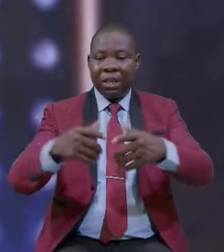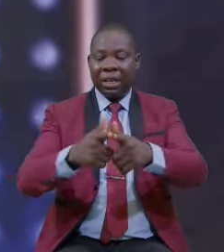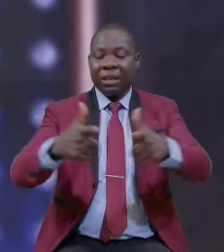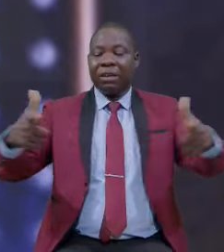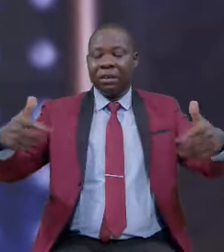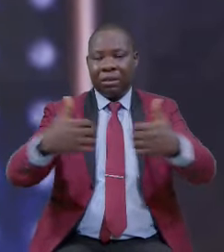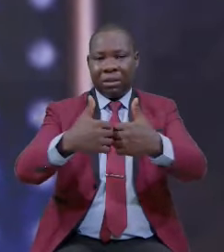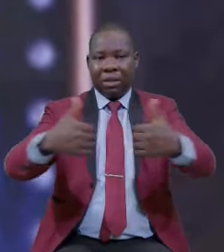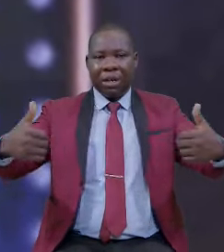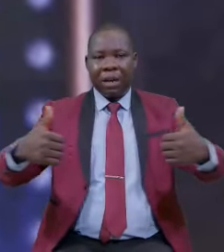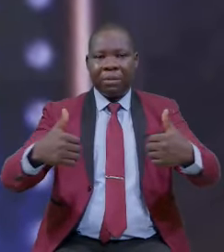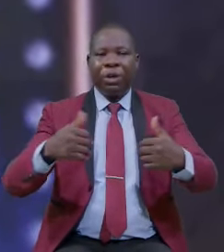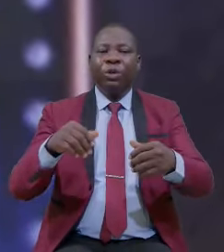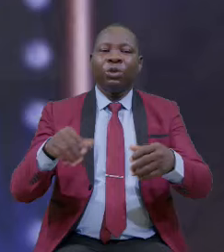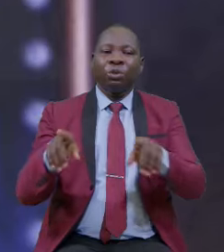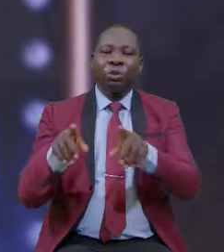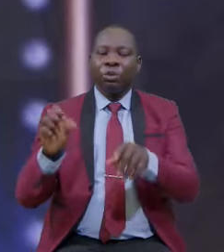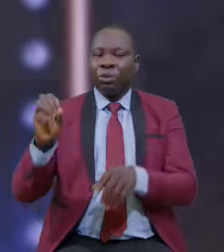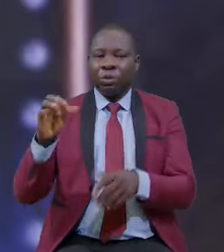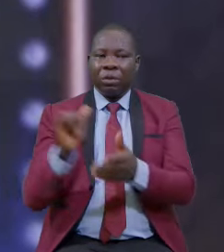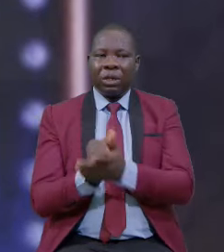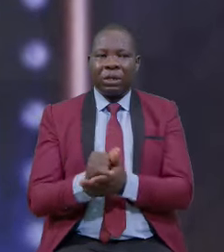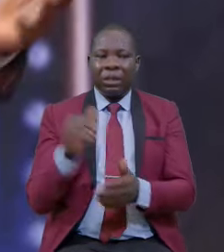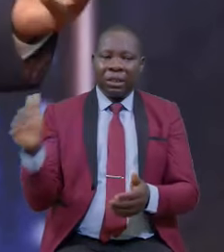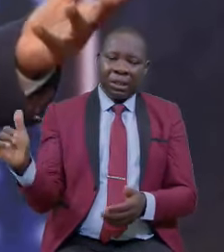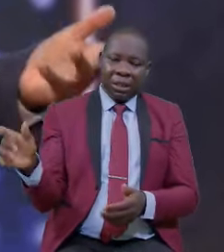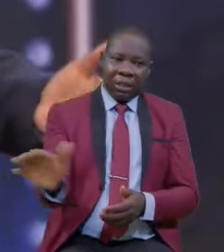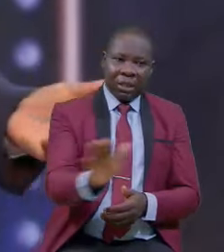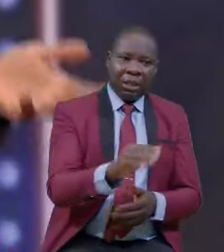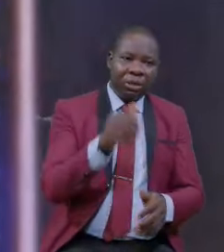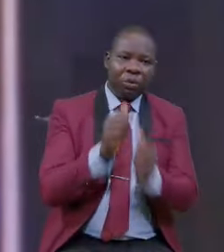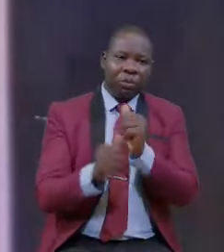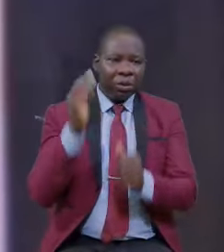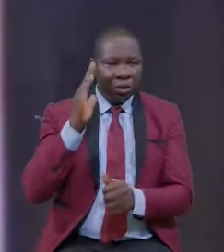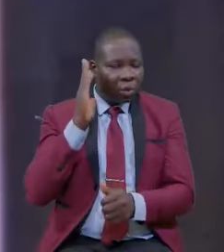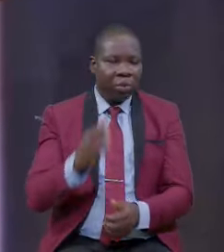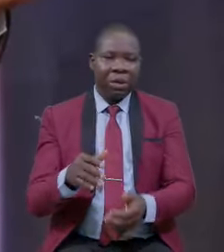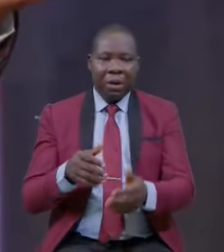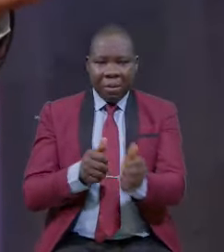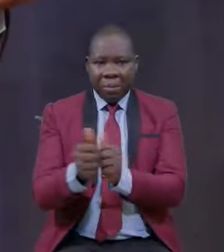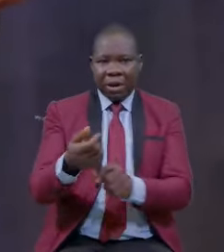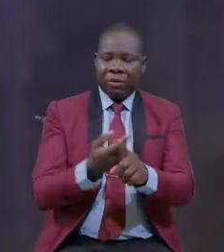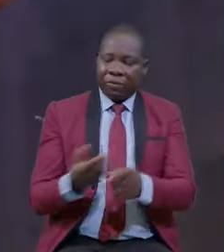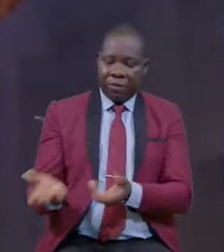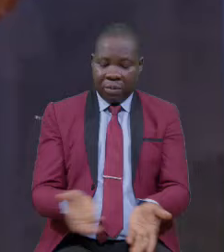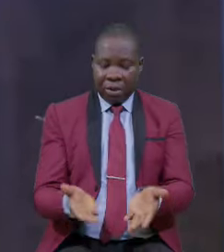from hence to you cannot. The evangelists here, they've come to heaven and they